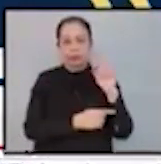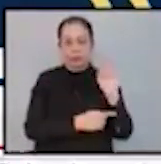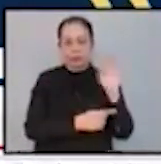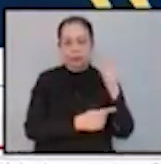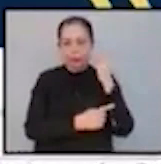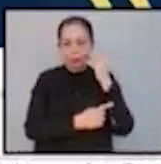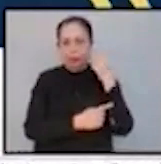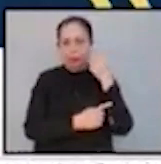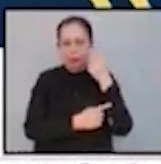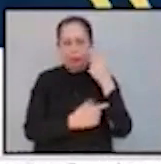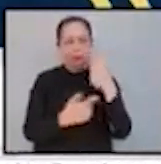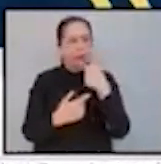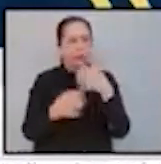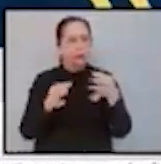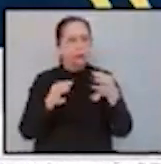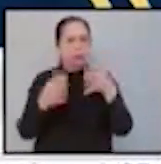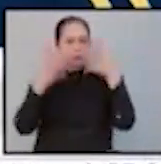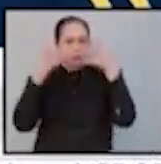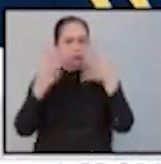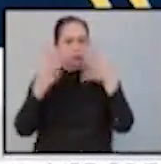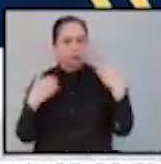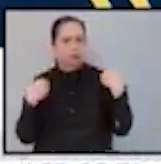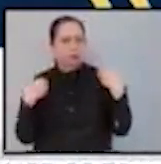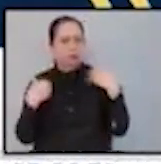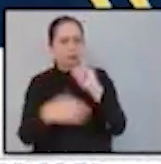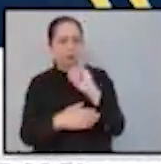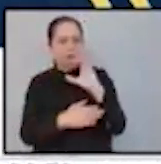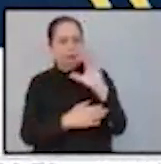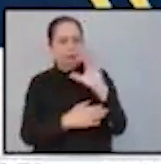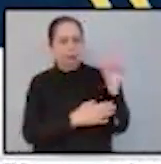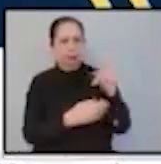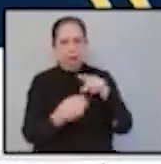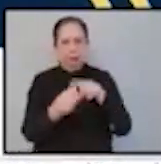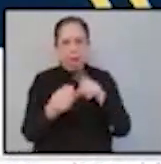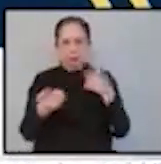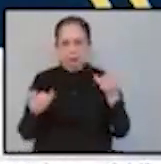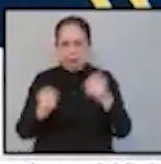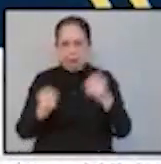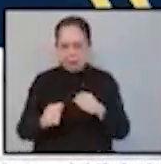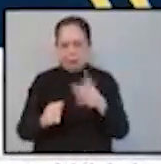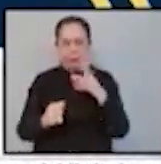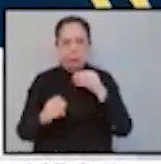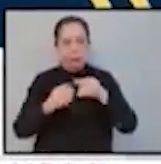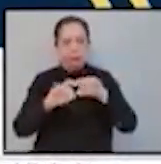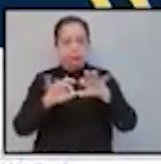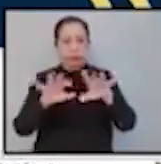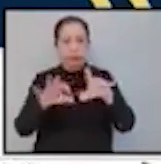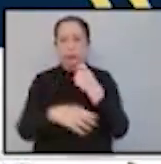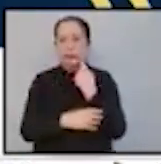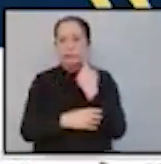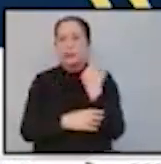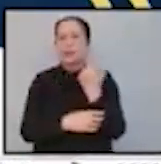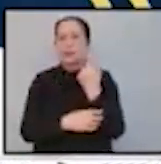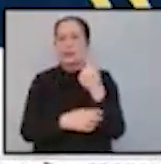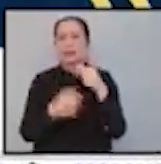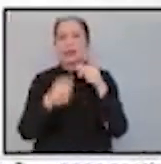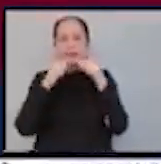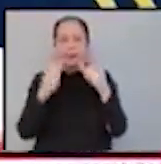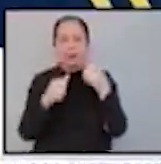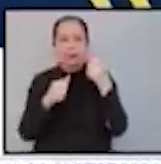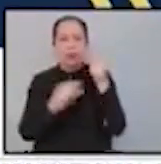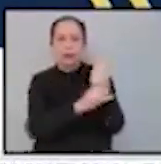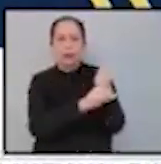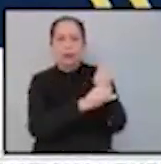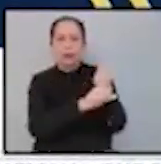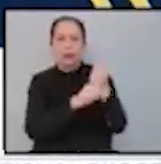namang pasya ang ICC Pretrial Chamber ukol sa issue at ang kumalat kamakailan ay isang pahayag lang ng prosecutor.